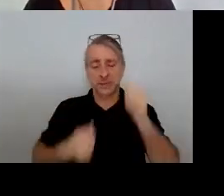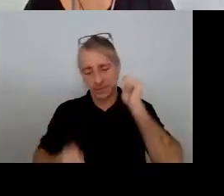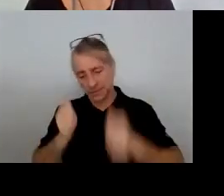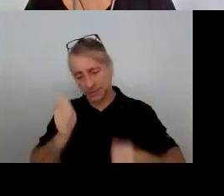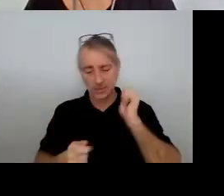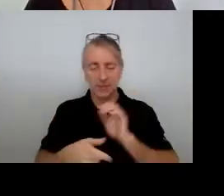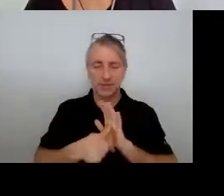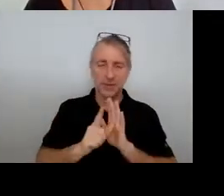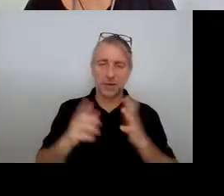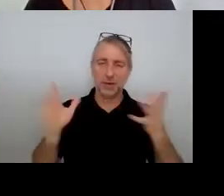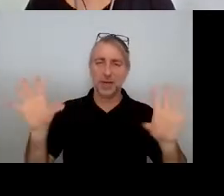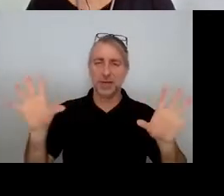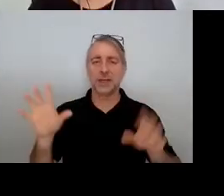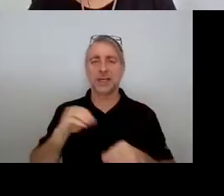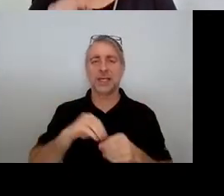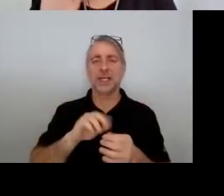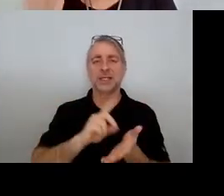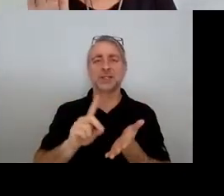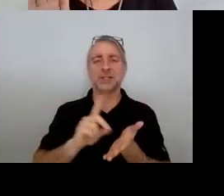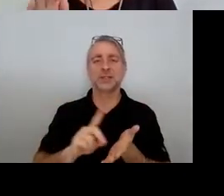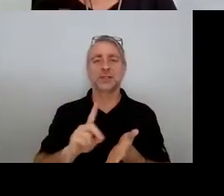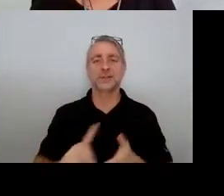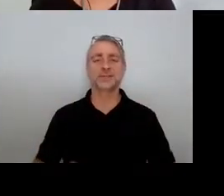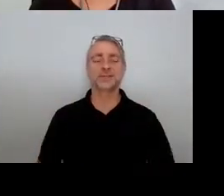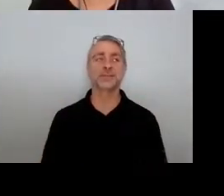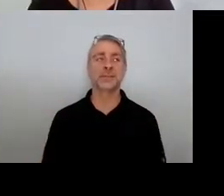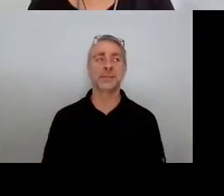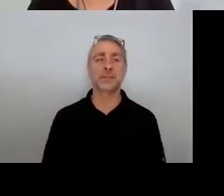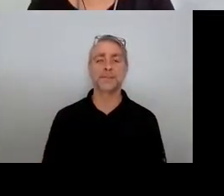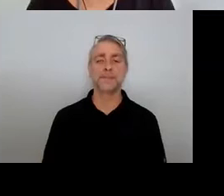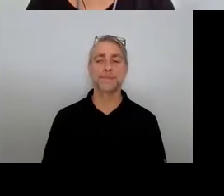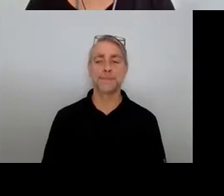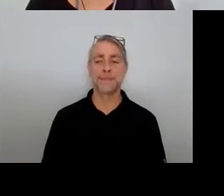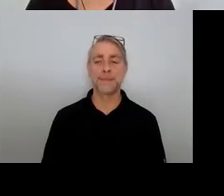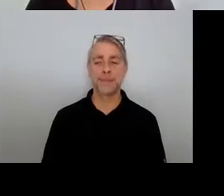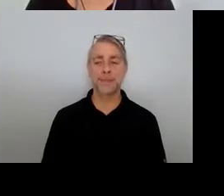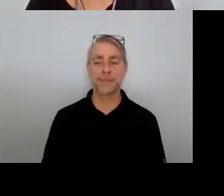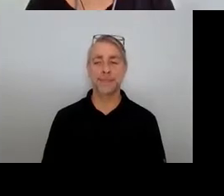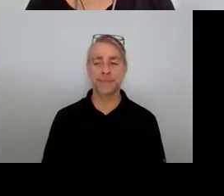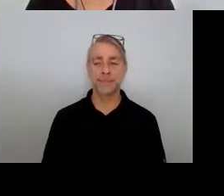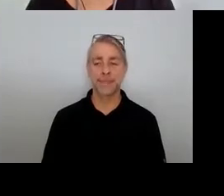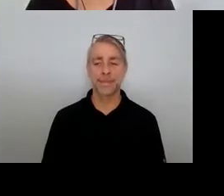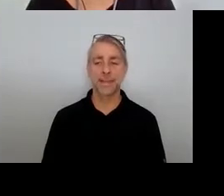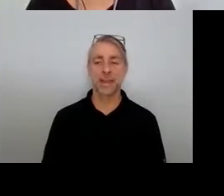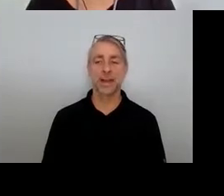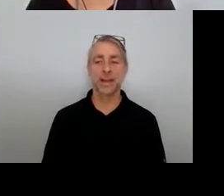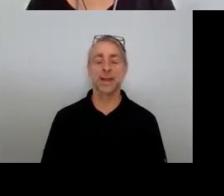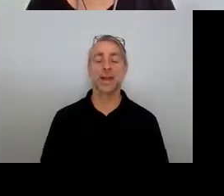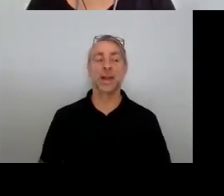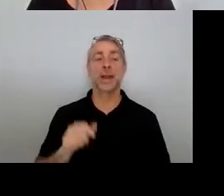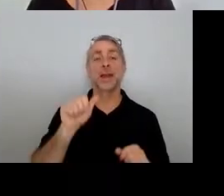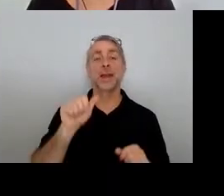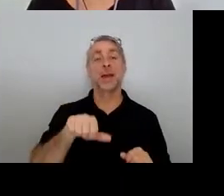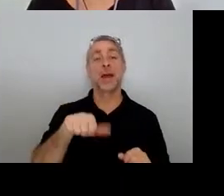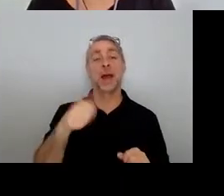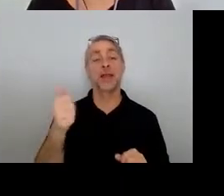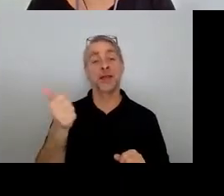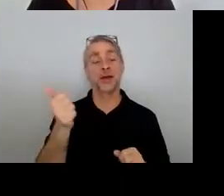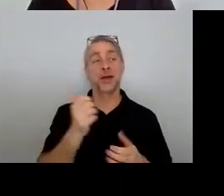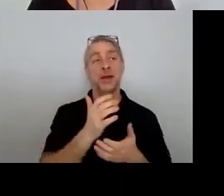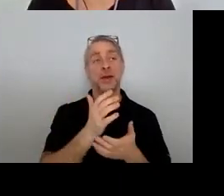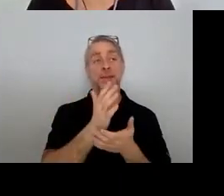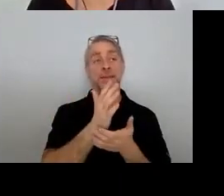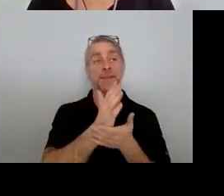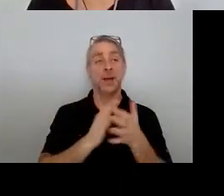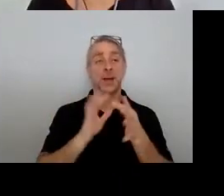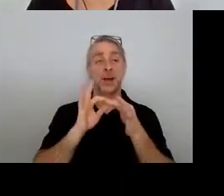case that, which I haven't really touched on in this presentation, another aspect of coding that's really